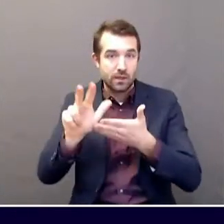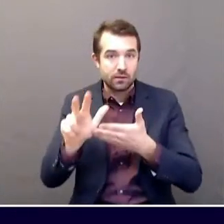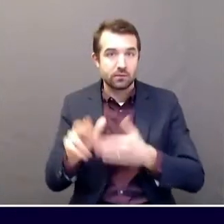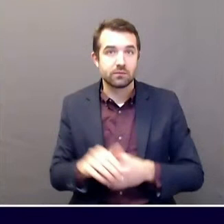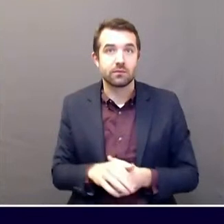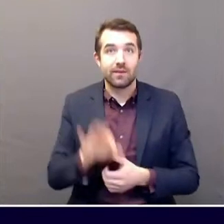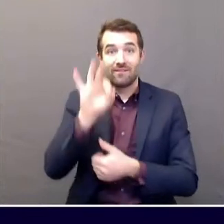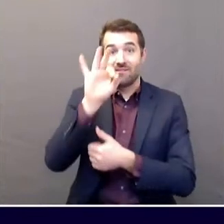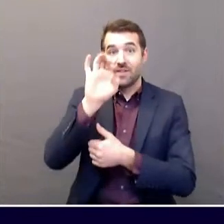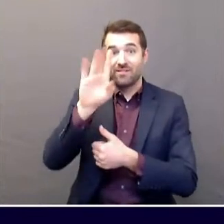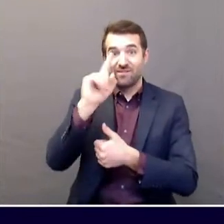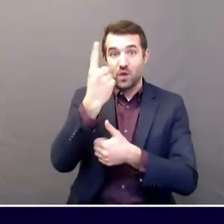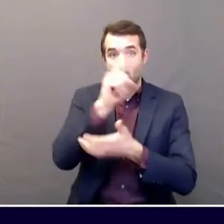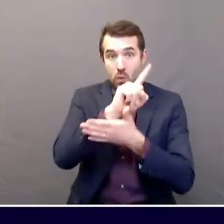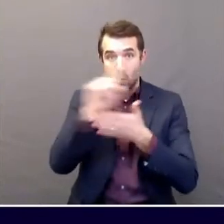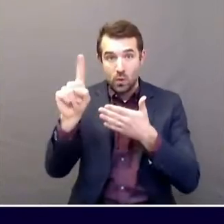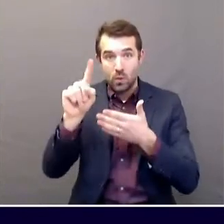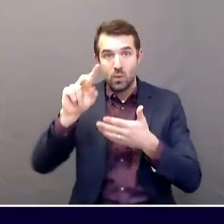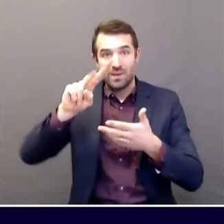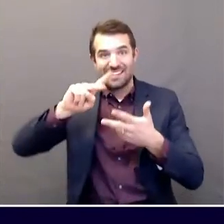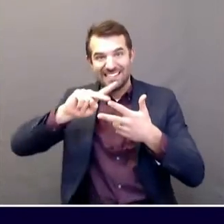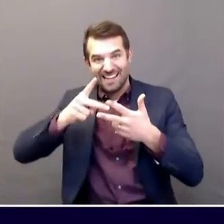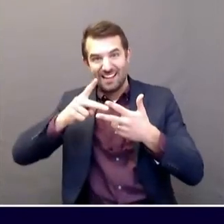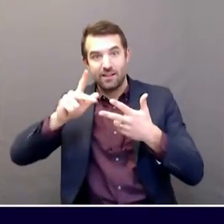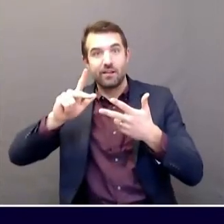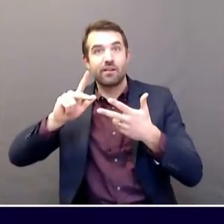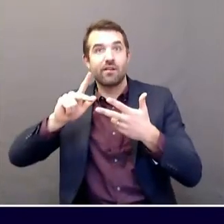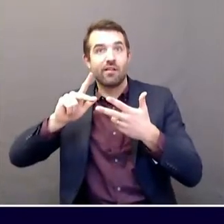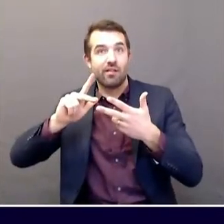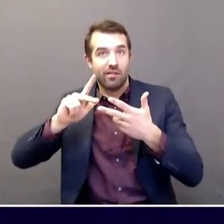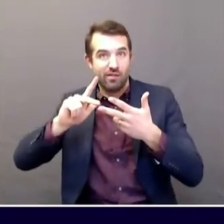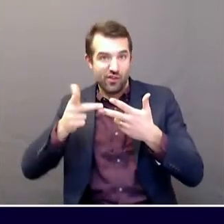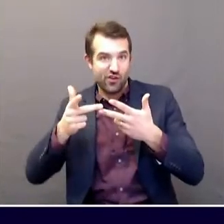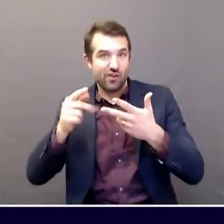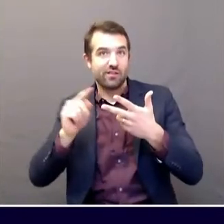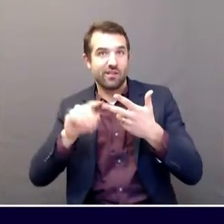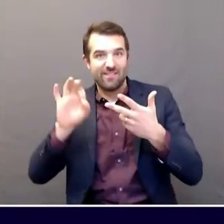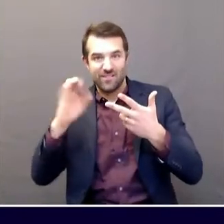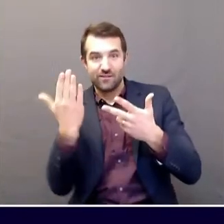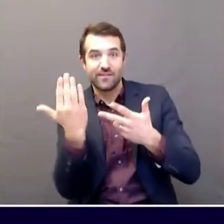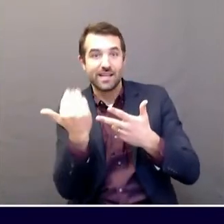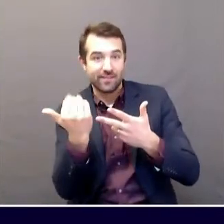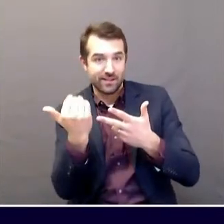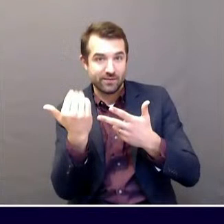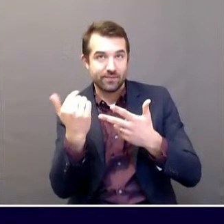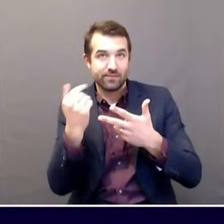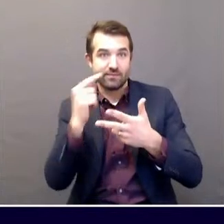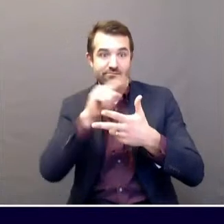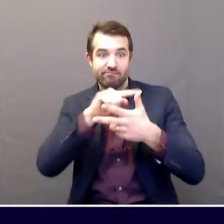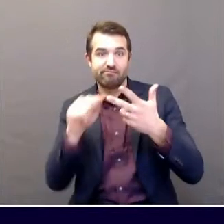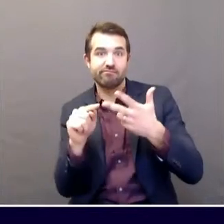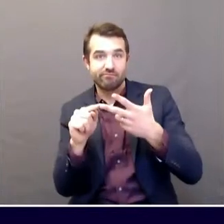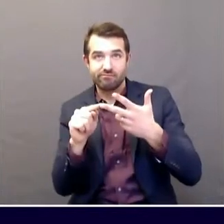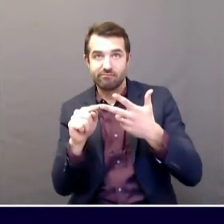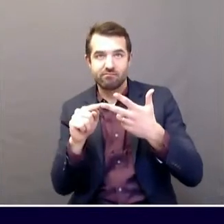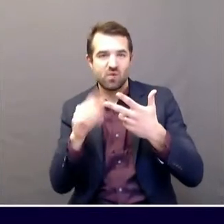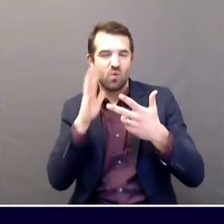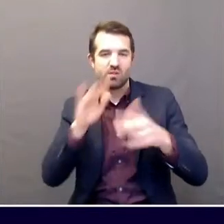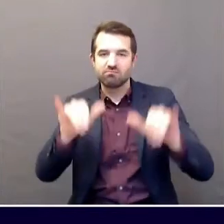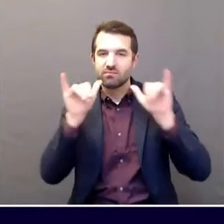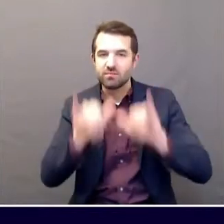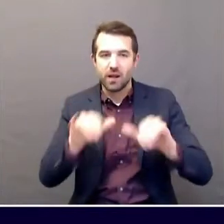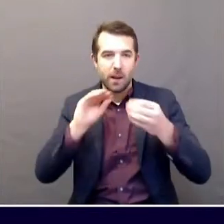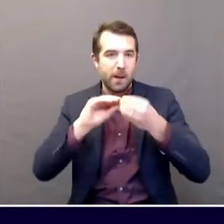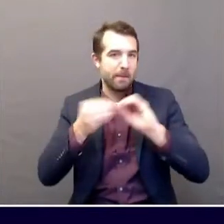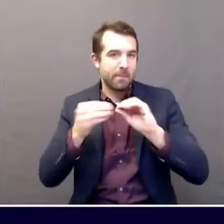the subsequent Monday, February 8th, and then the third one, February 15th. This degree of stability in our